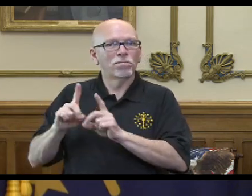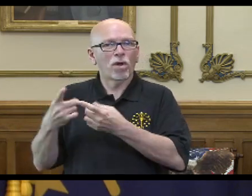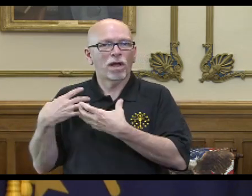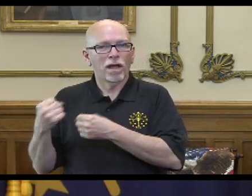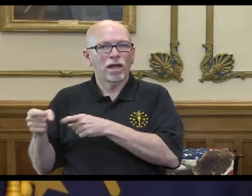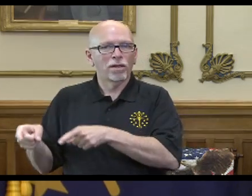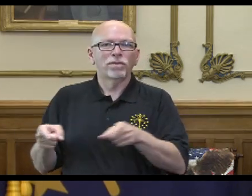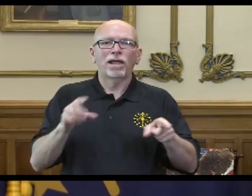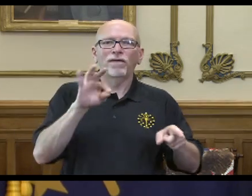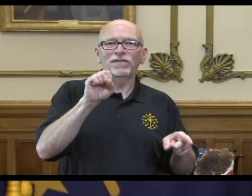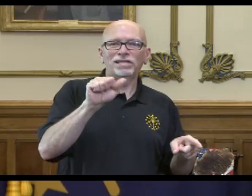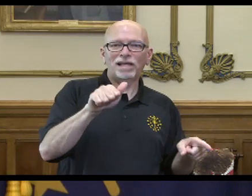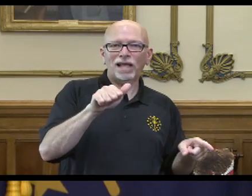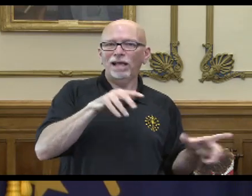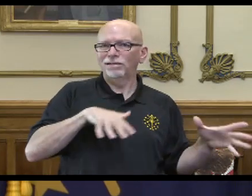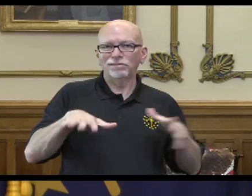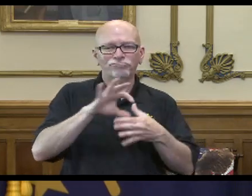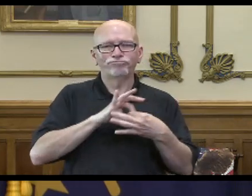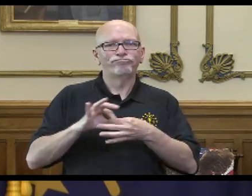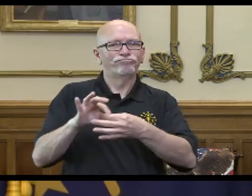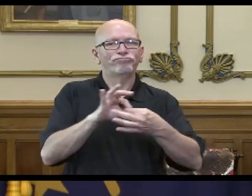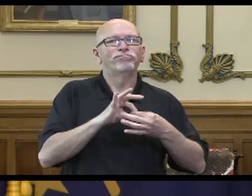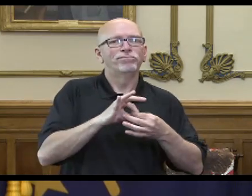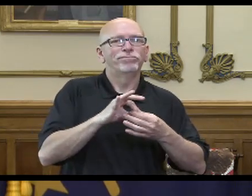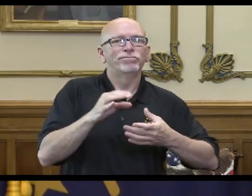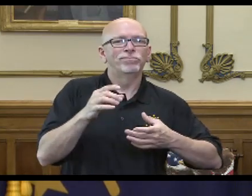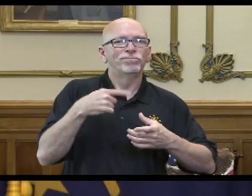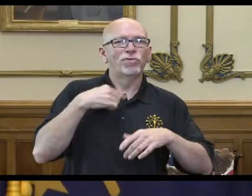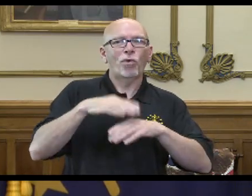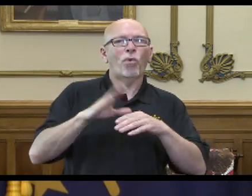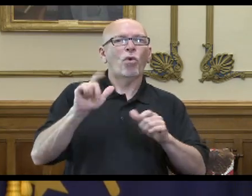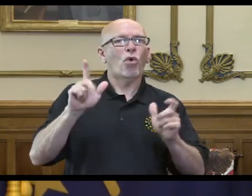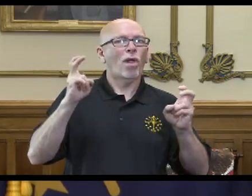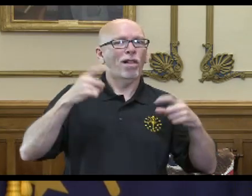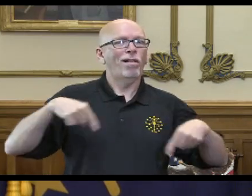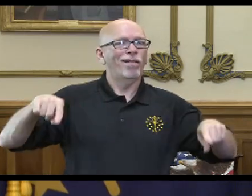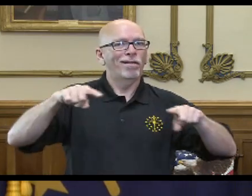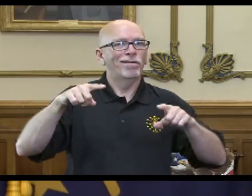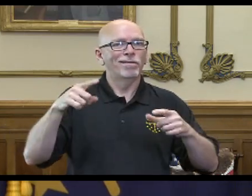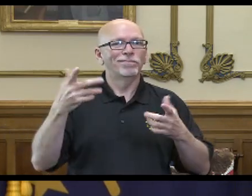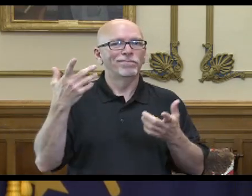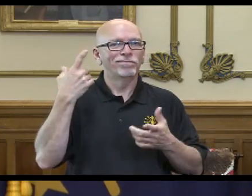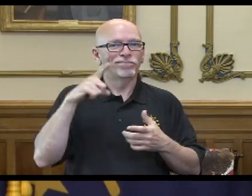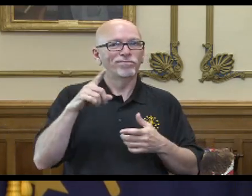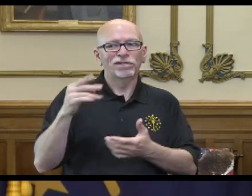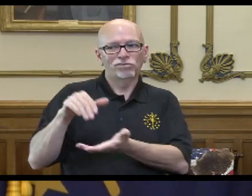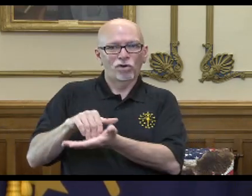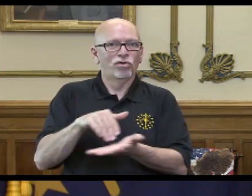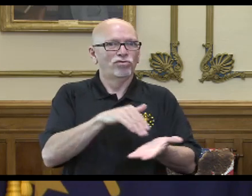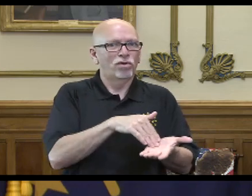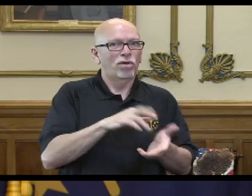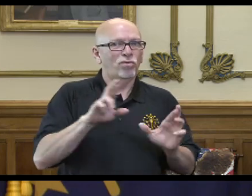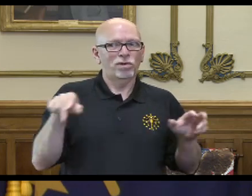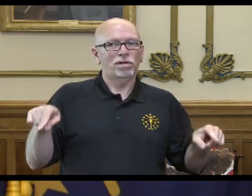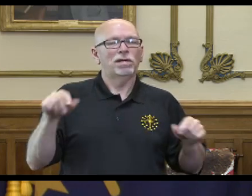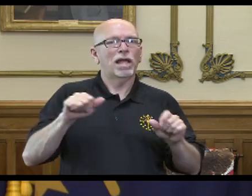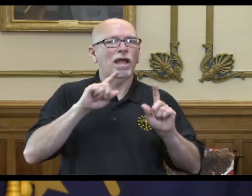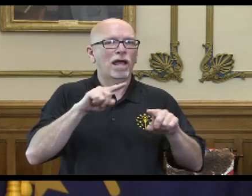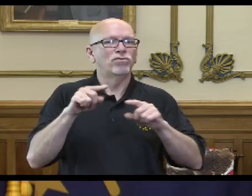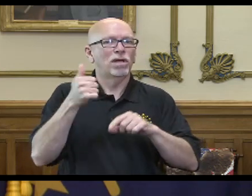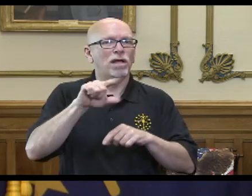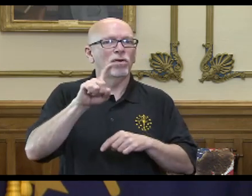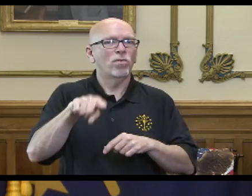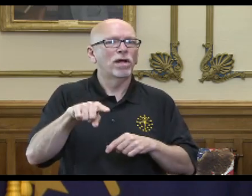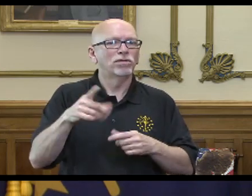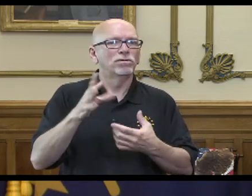and FSSAI were on call, basically. The two physicians were on call to answer every single question in